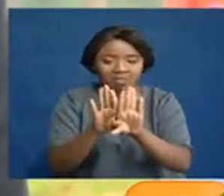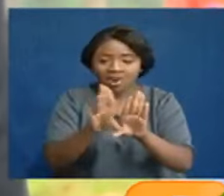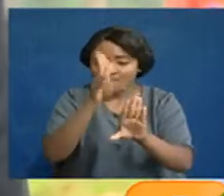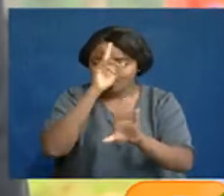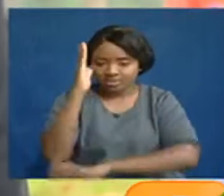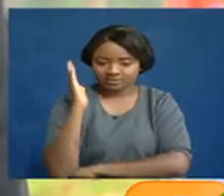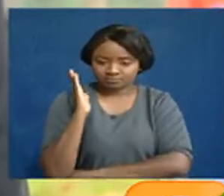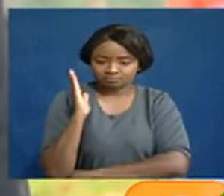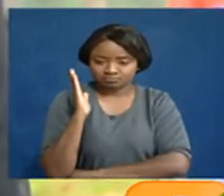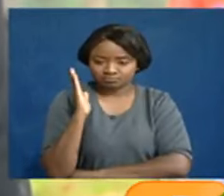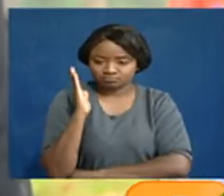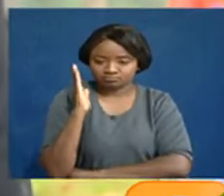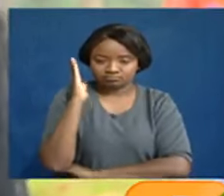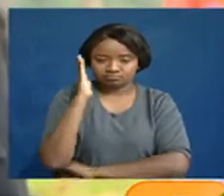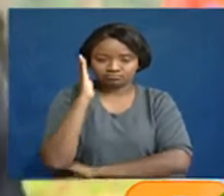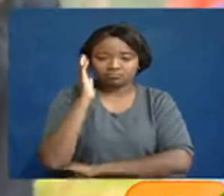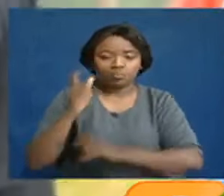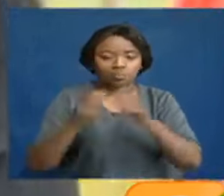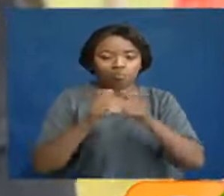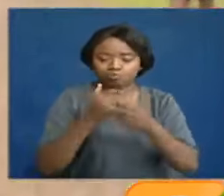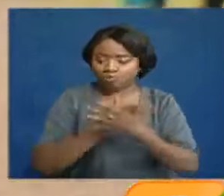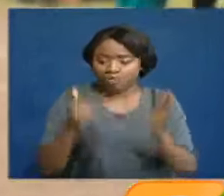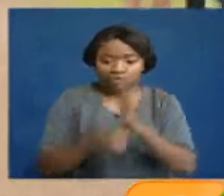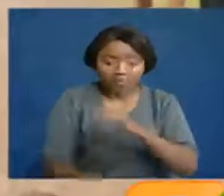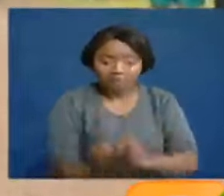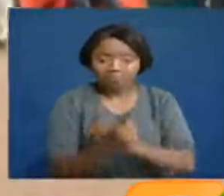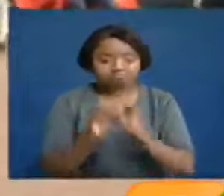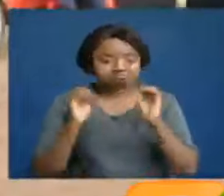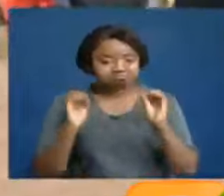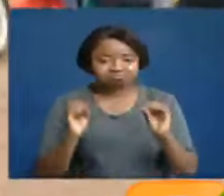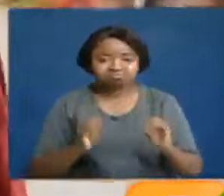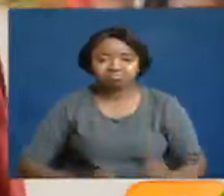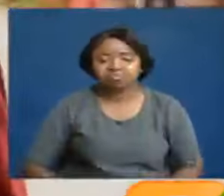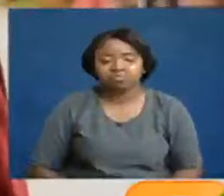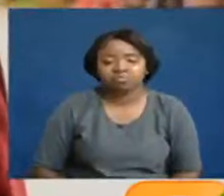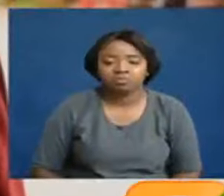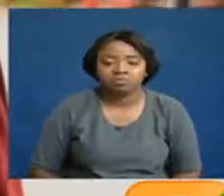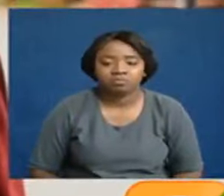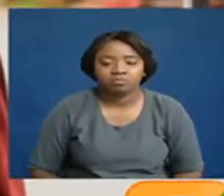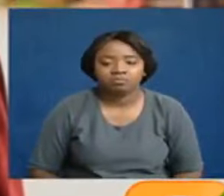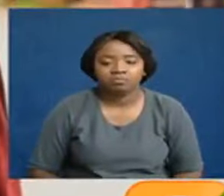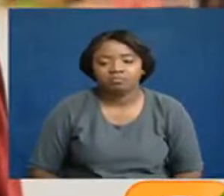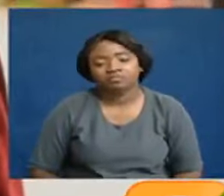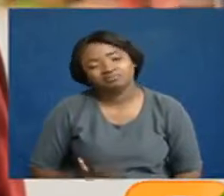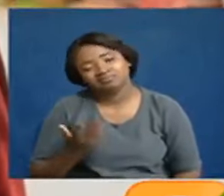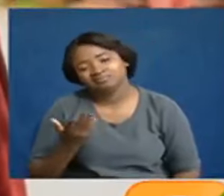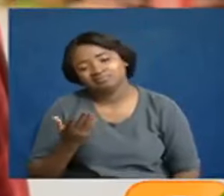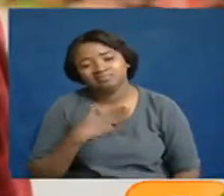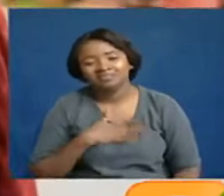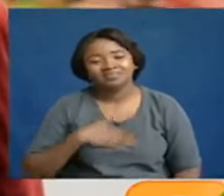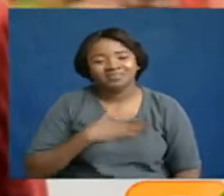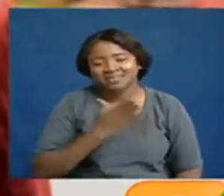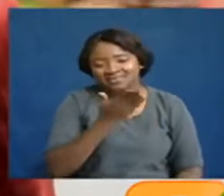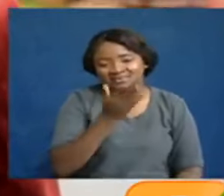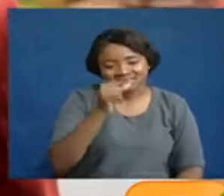officers who have taken over to avert any security concerns from the striking dons. Lakini tungependa kuomba serikali